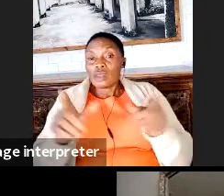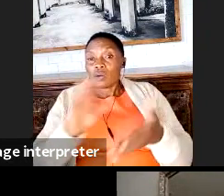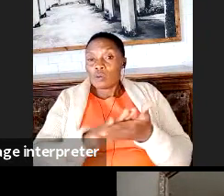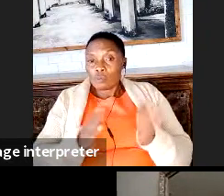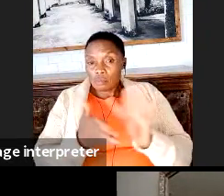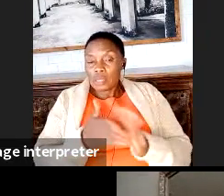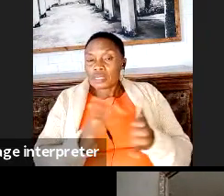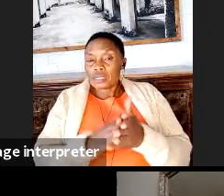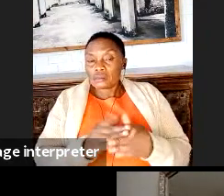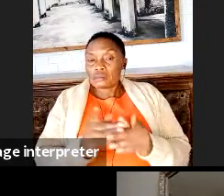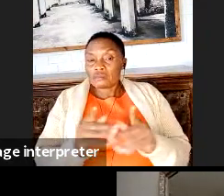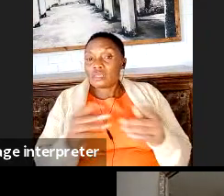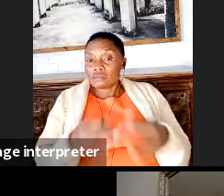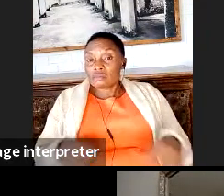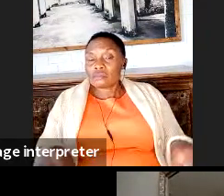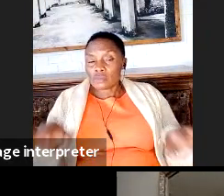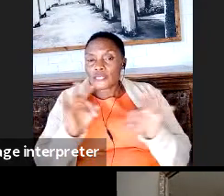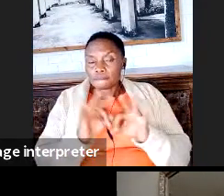has their own